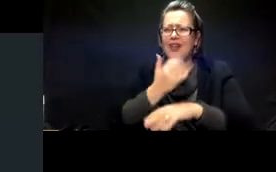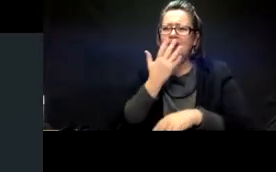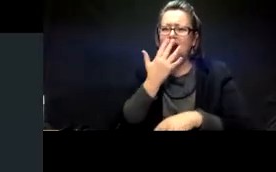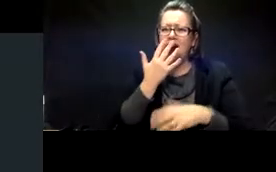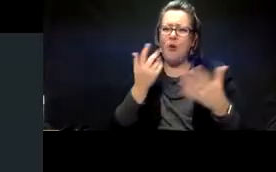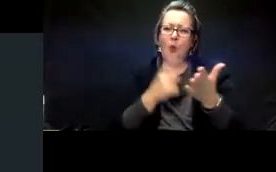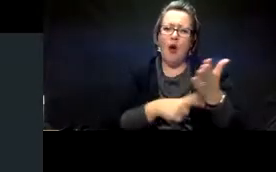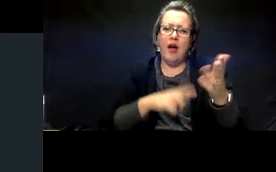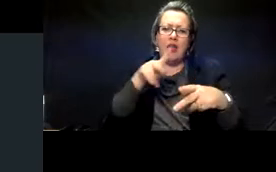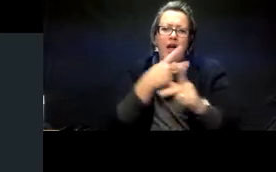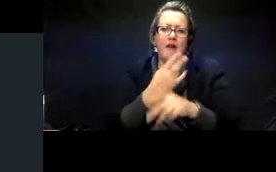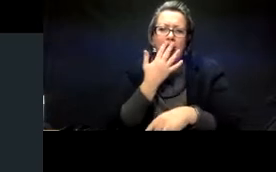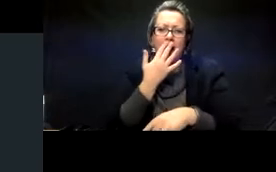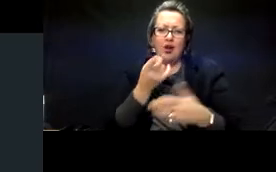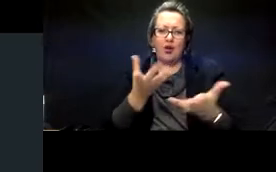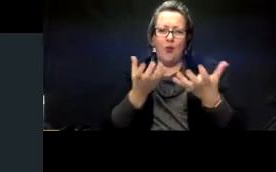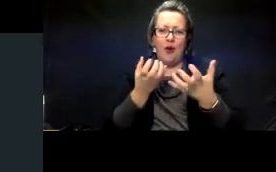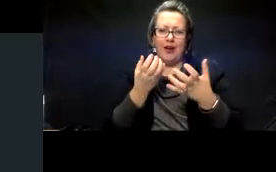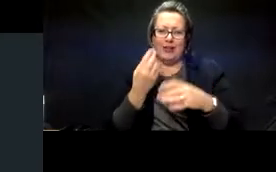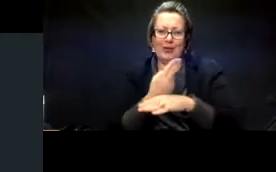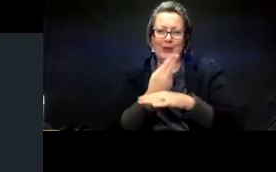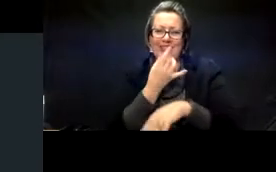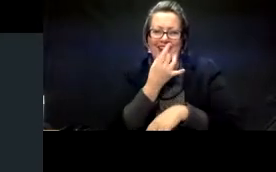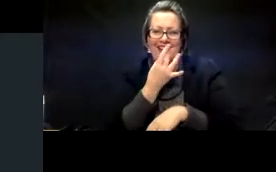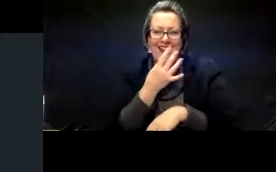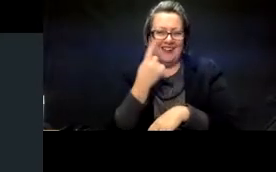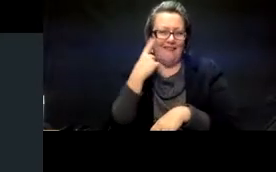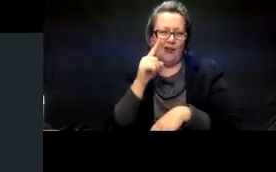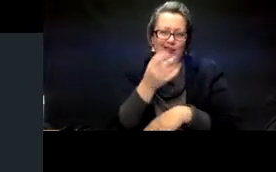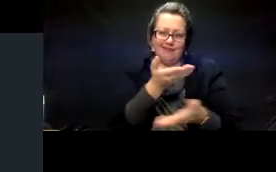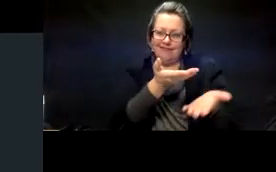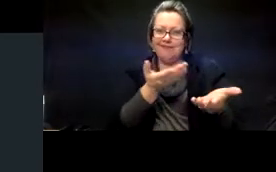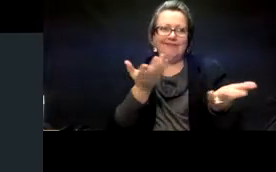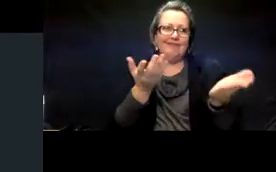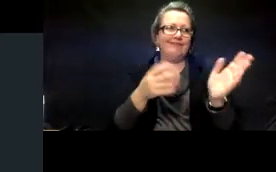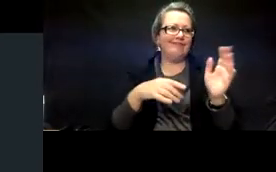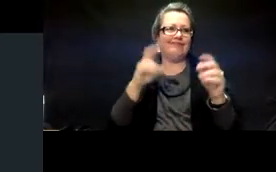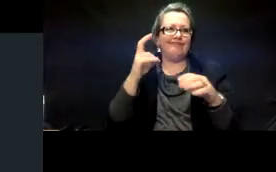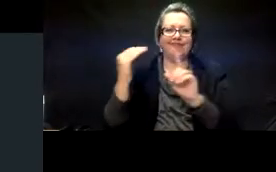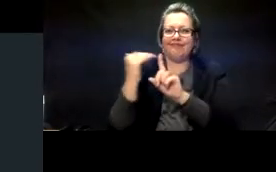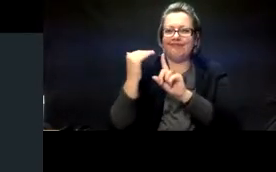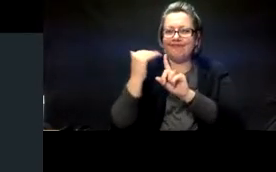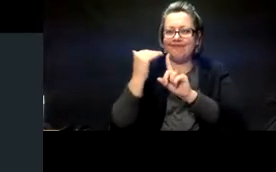the phone ringing. And you decide what color goes with notification.